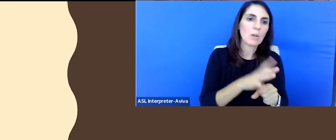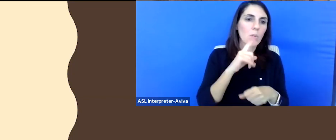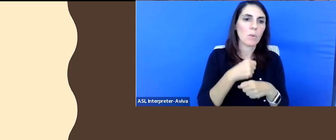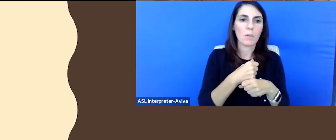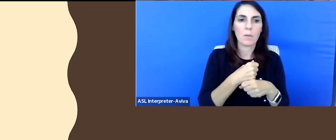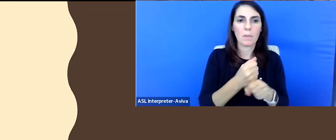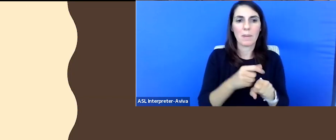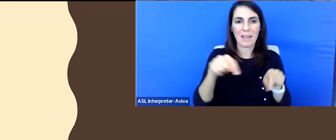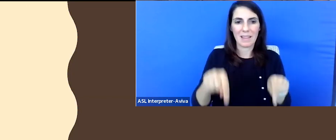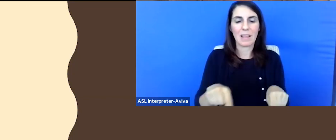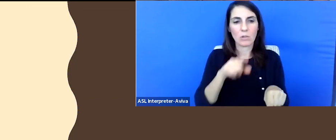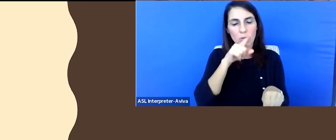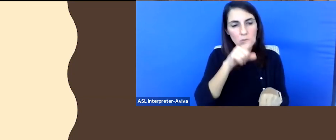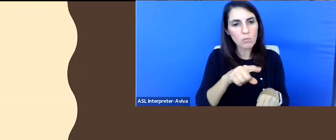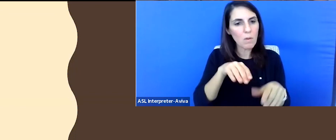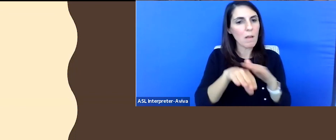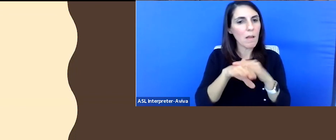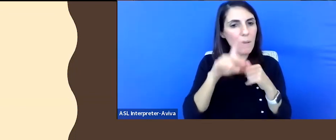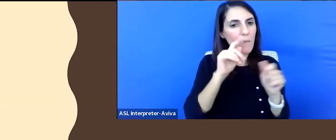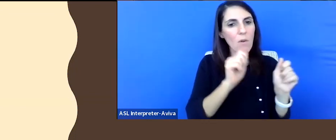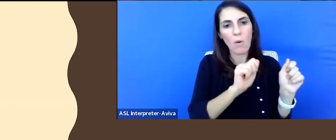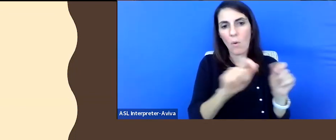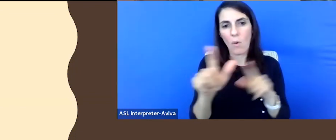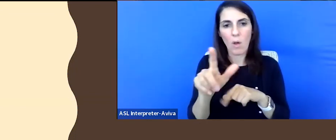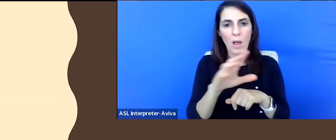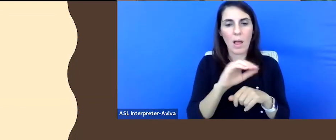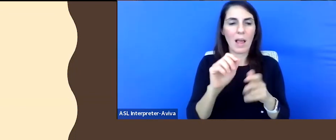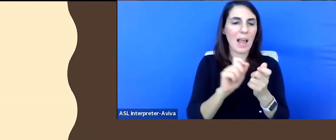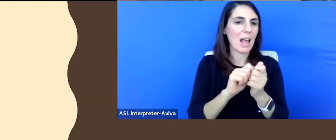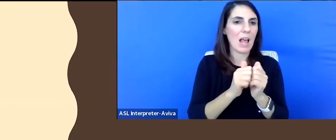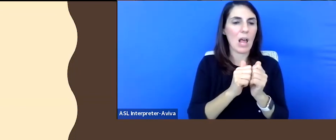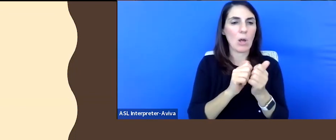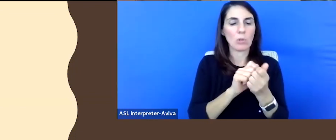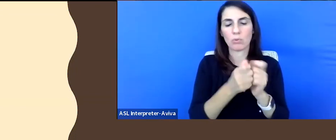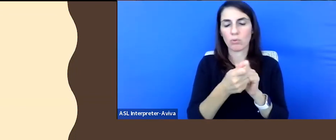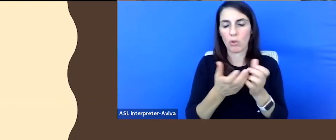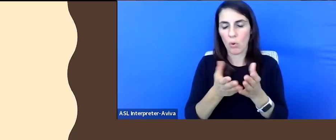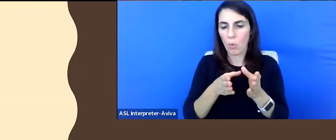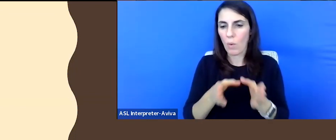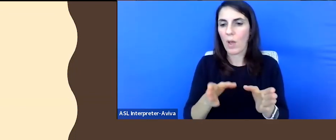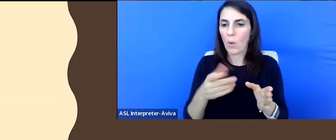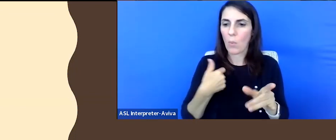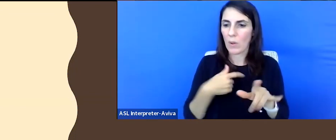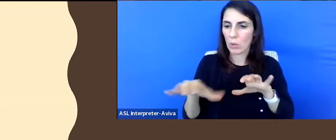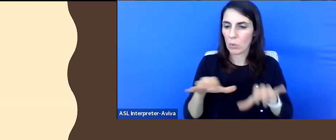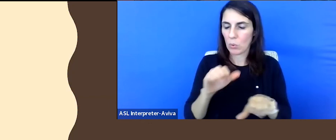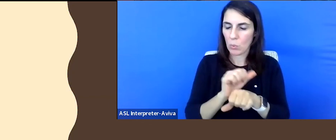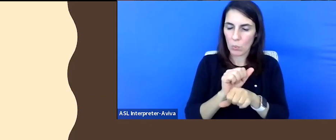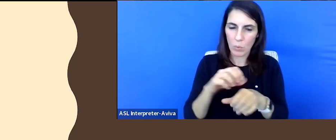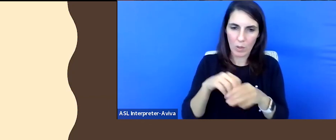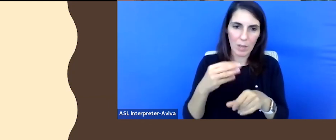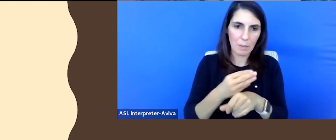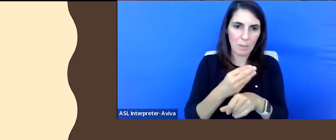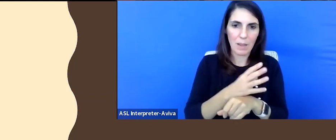this truly accessible for everyone and to change the way that we do work in Miami-Dade County, and hopefully, create a ripple